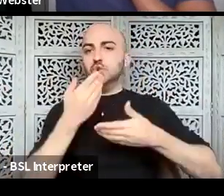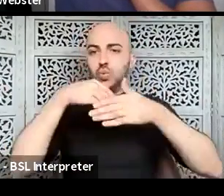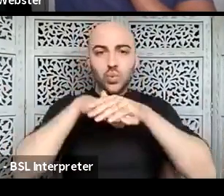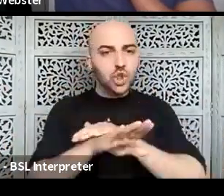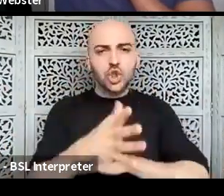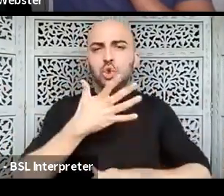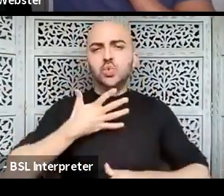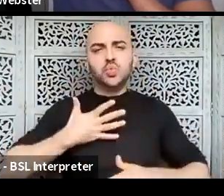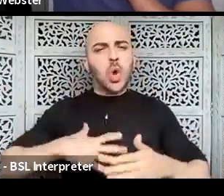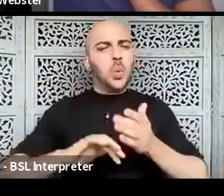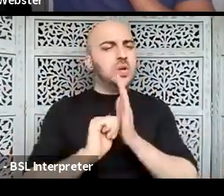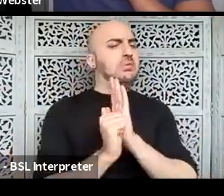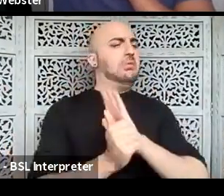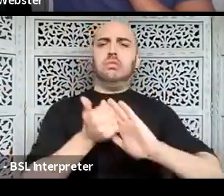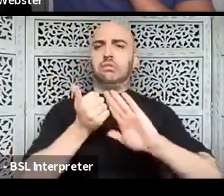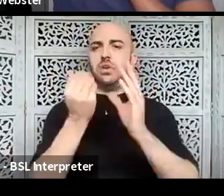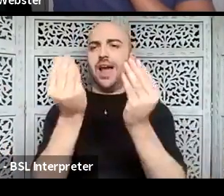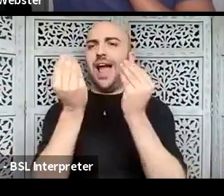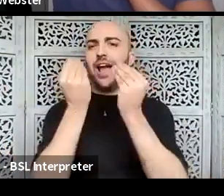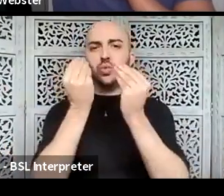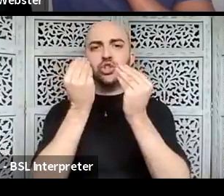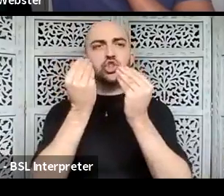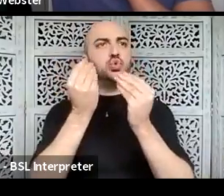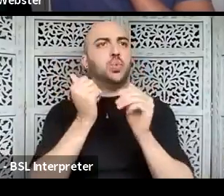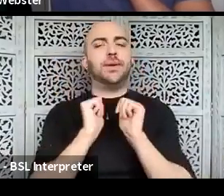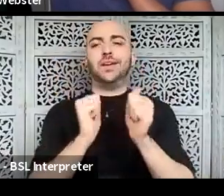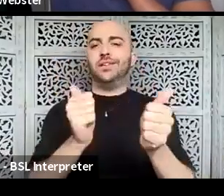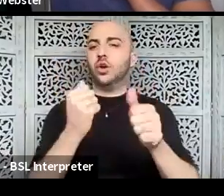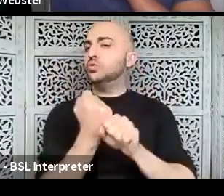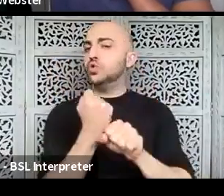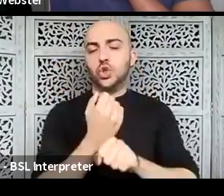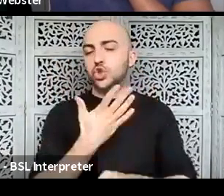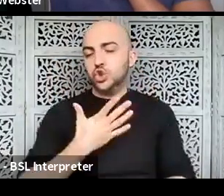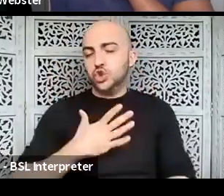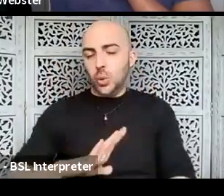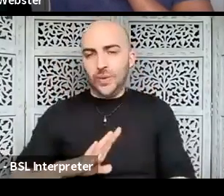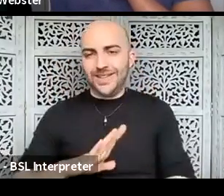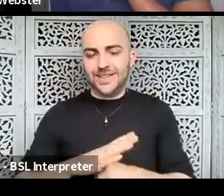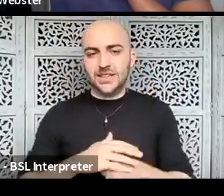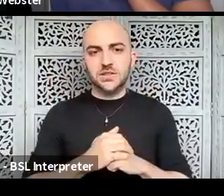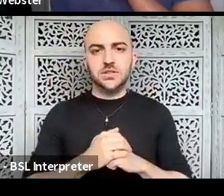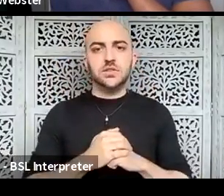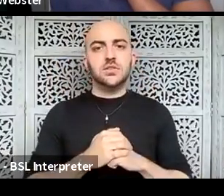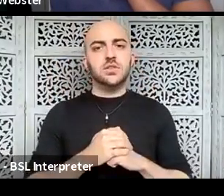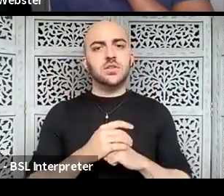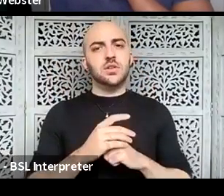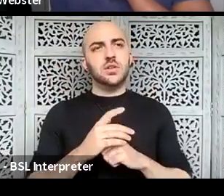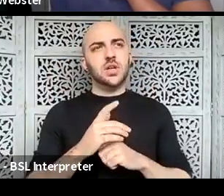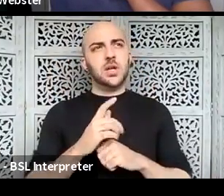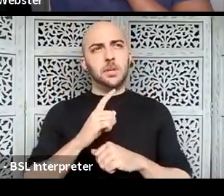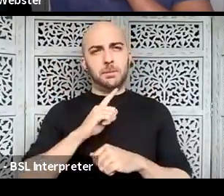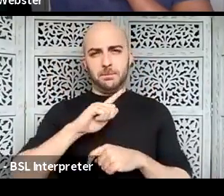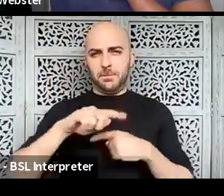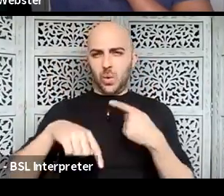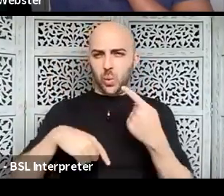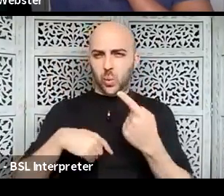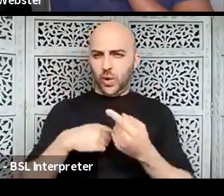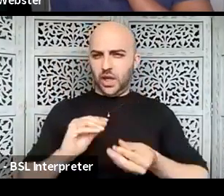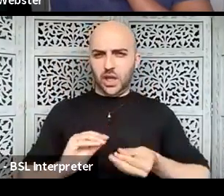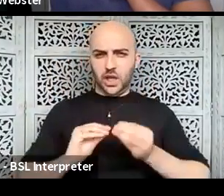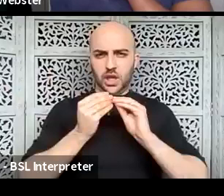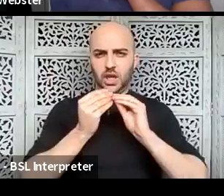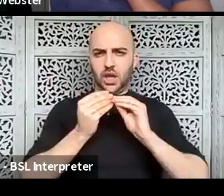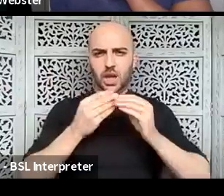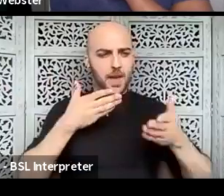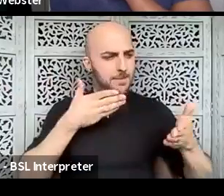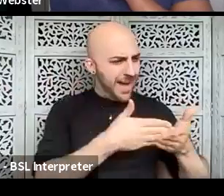excellent education to be a great producer. And I think the fact that we put so many barriers up